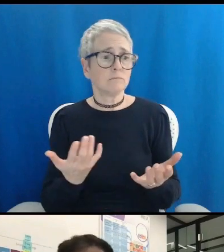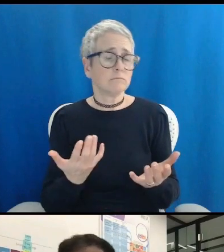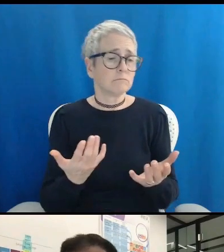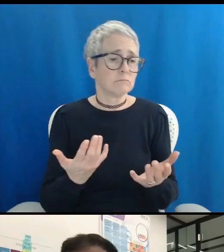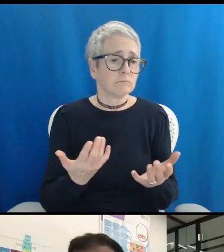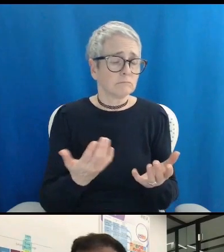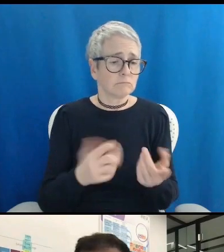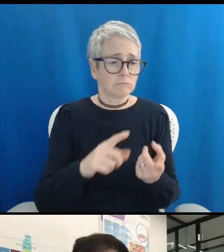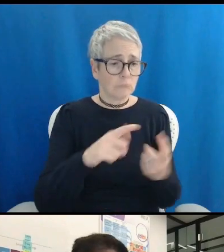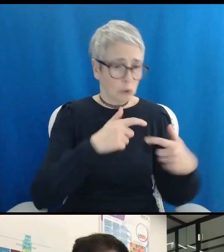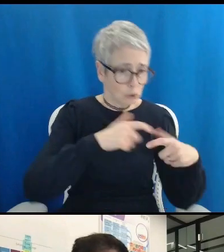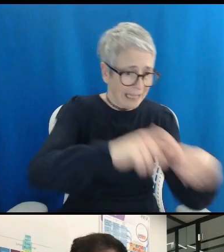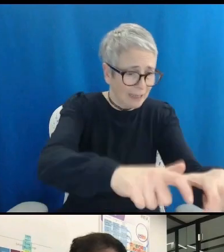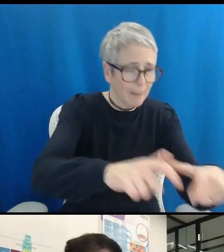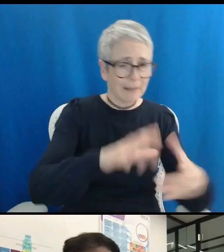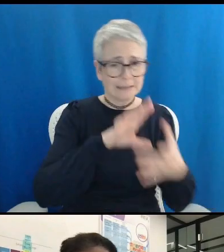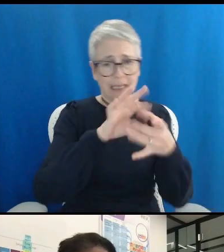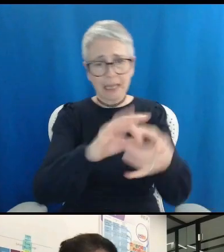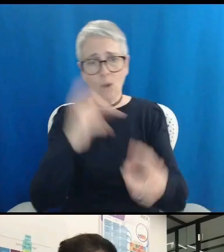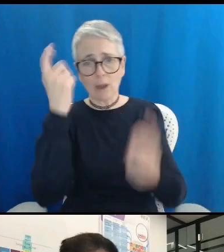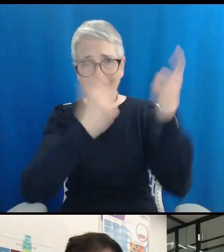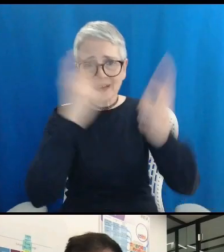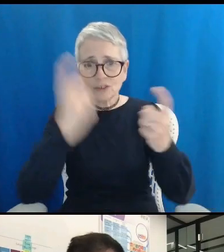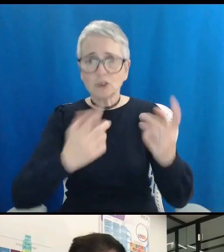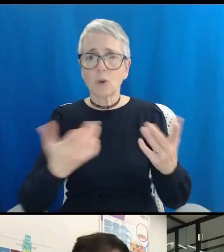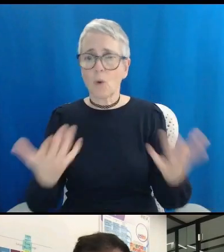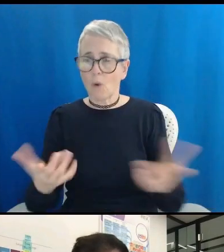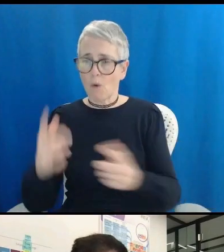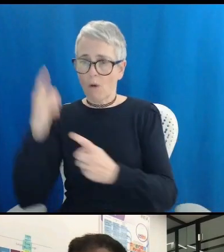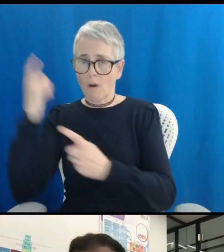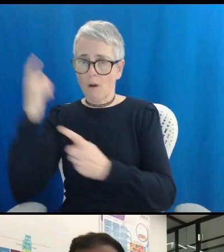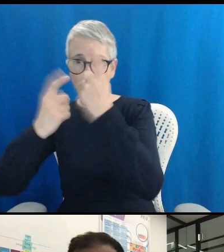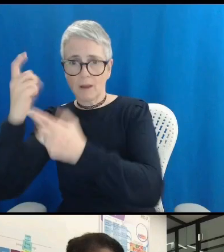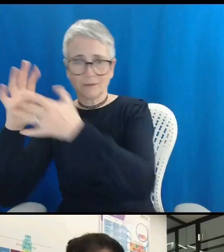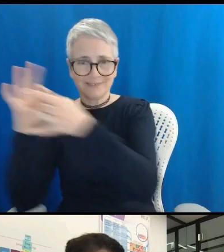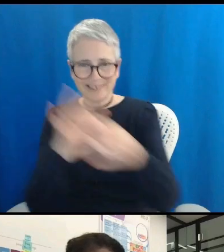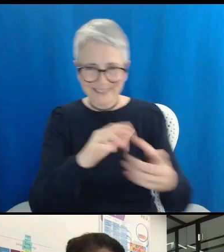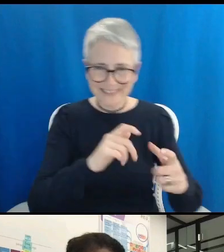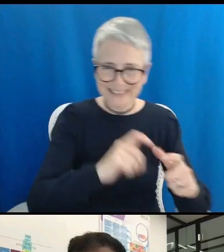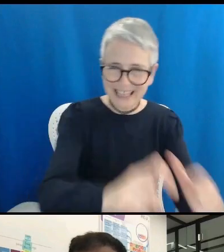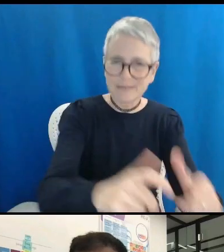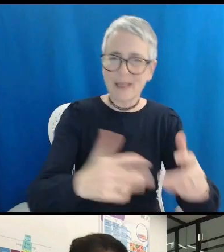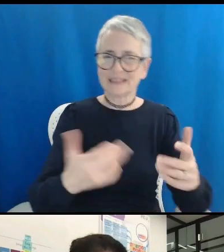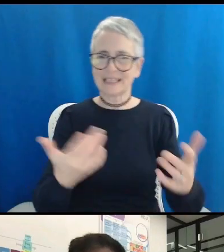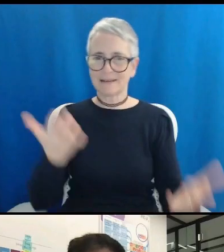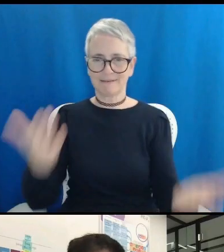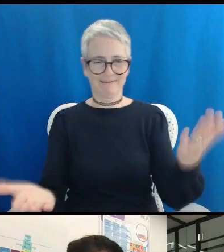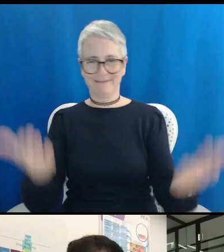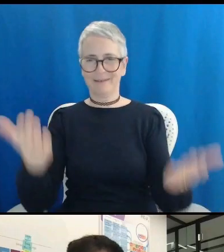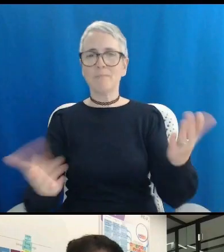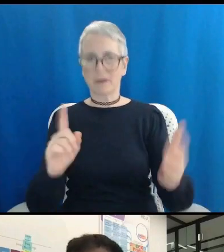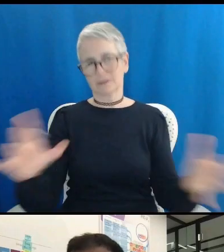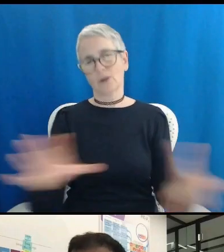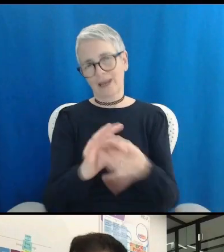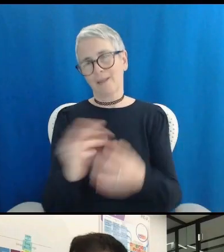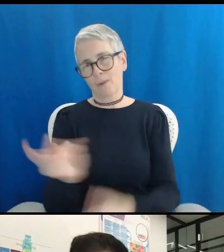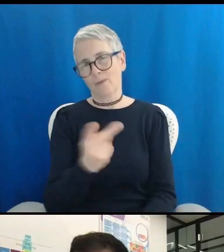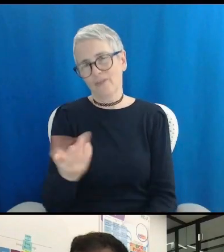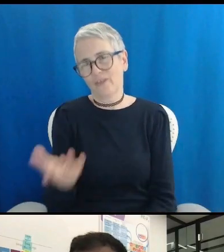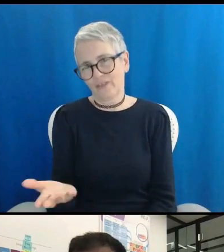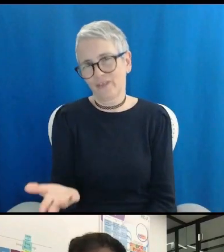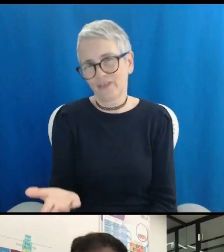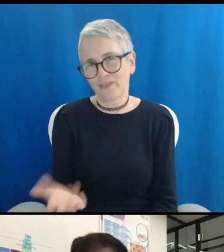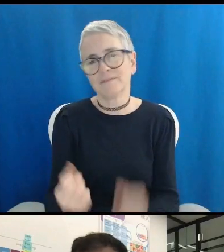innovation. And the other one with vice versa, connect innovation to sustainability. But again, it's connecting the dots, the things that the organization do